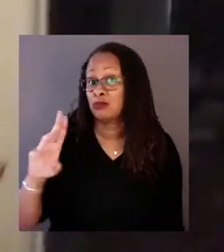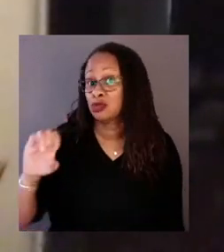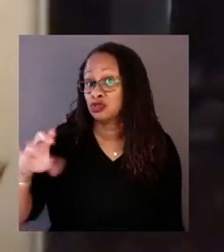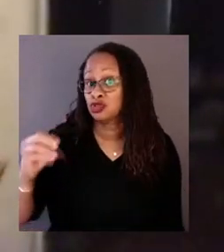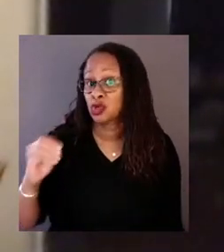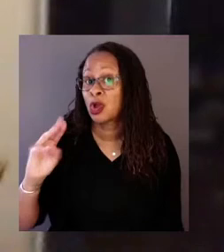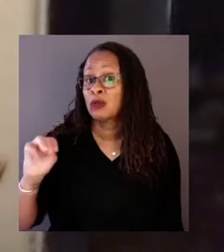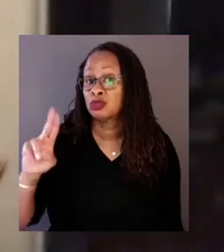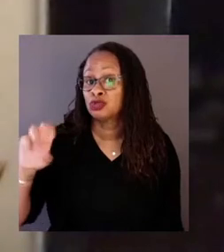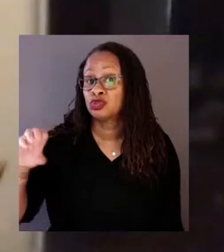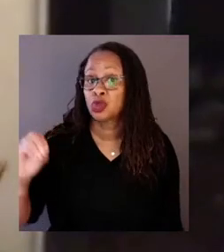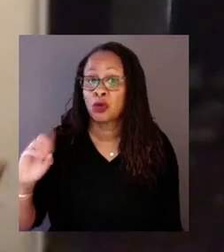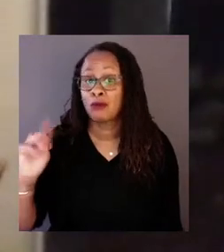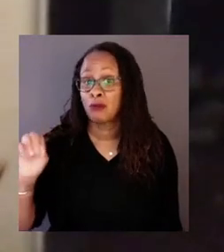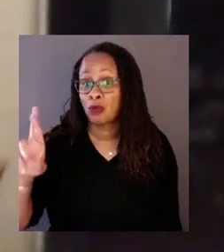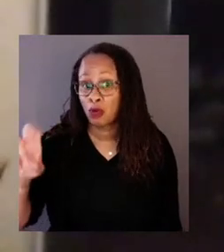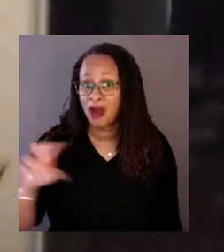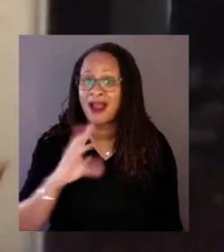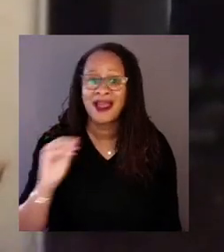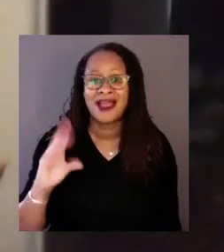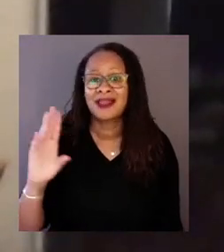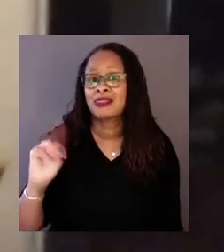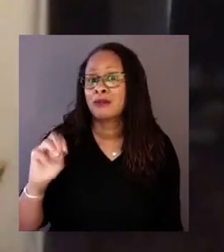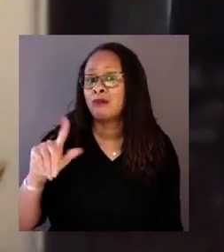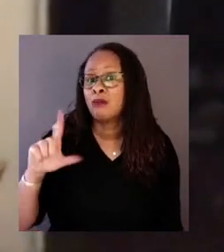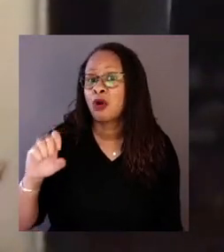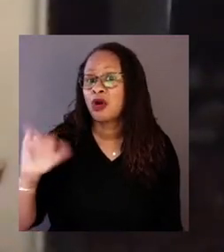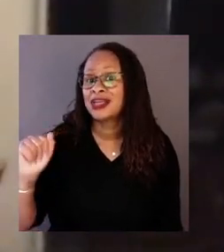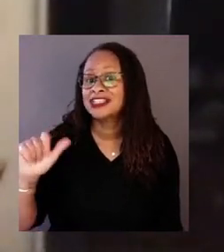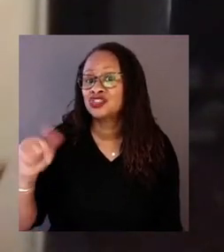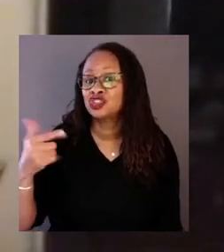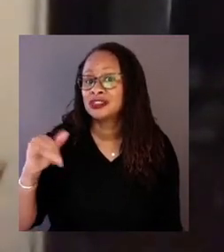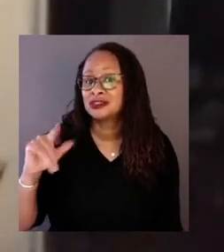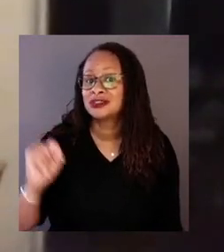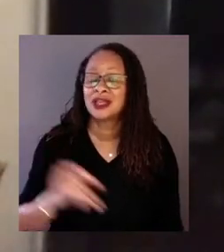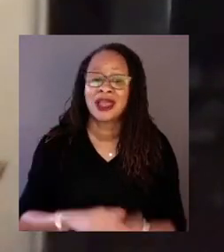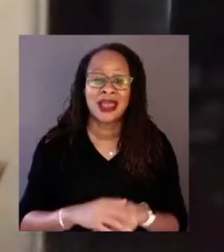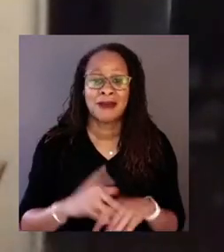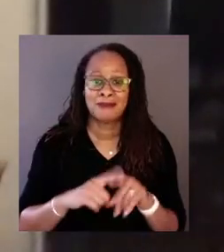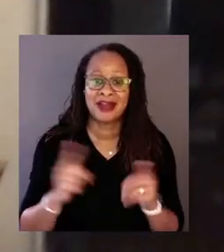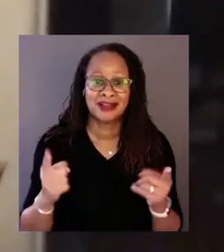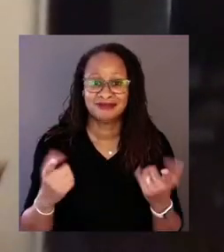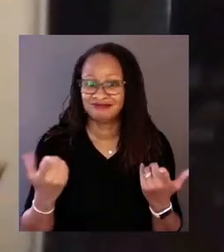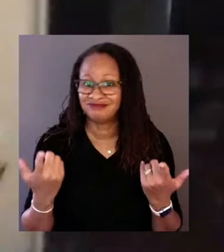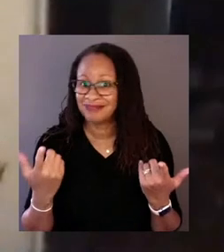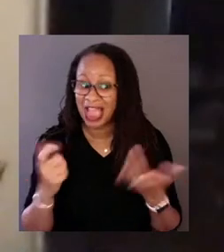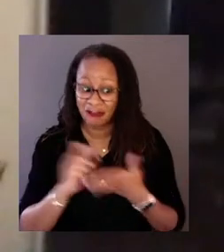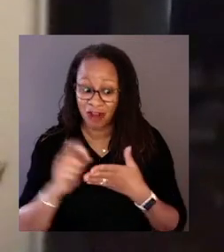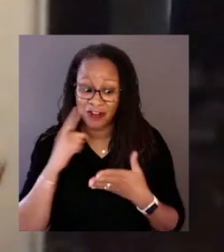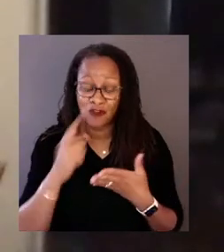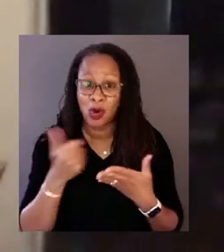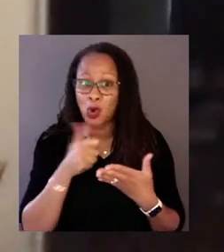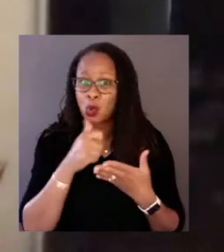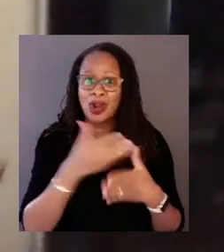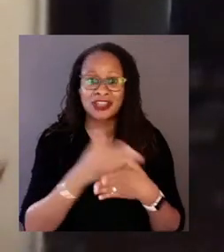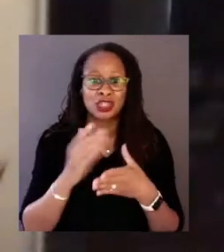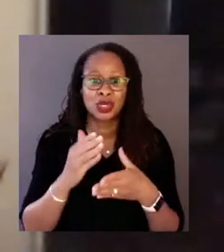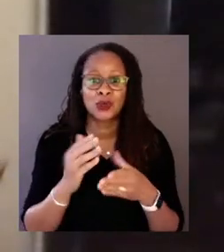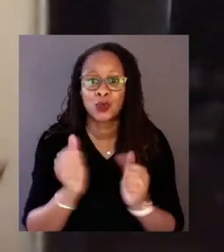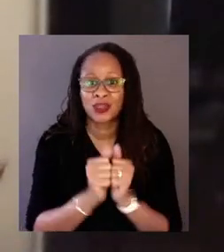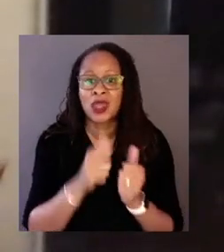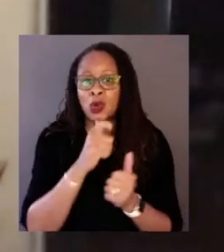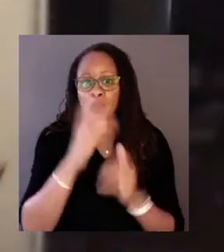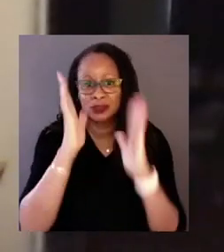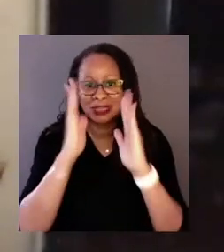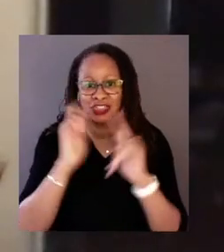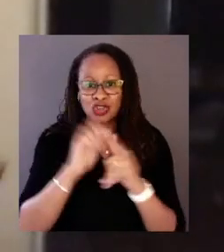but I depend on, like, the editor that says yes, on how big the outlet that I get to write it for is, who's paying attention to this outlet or not.